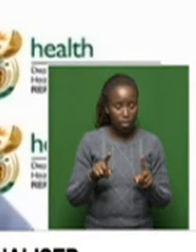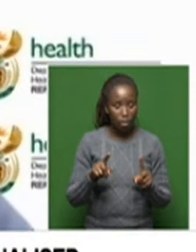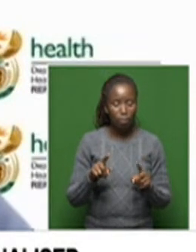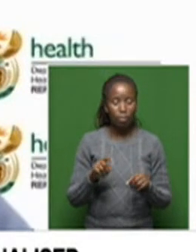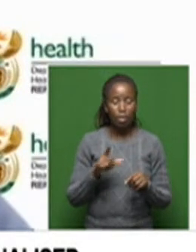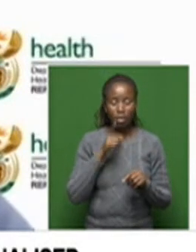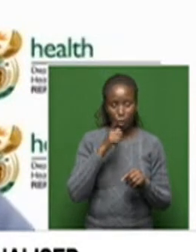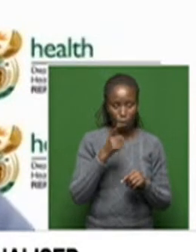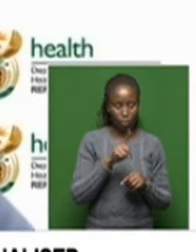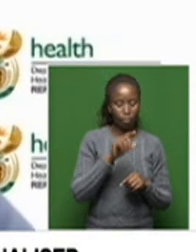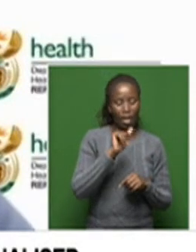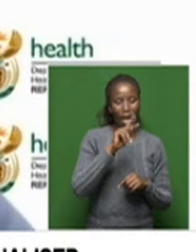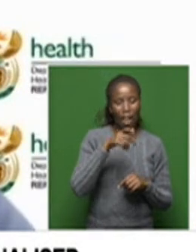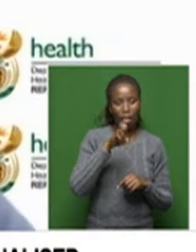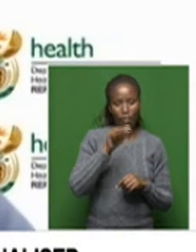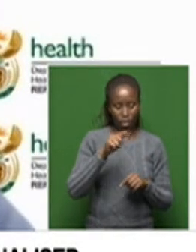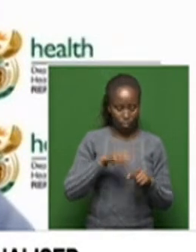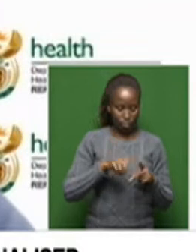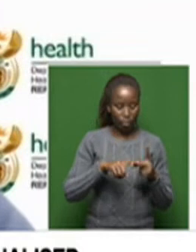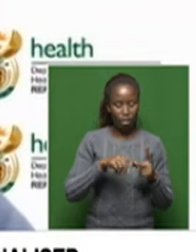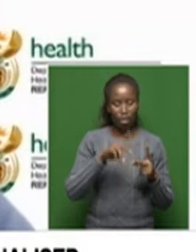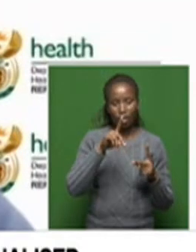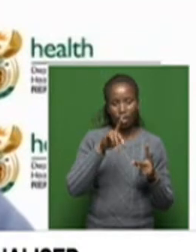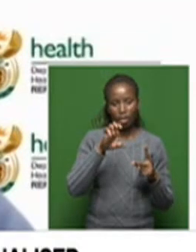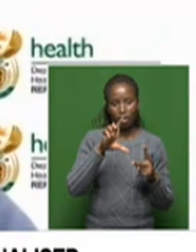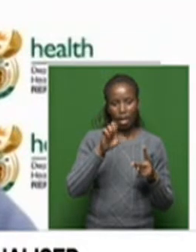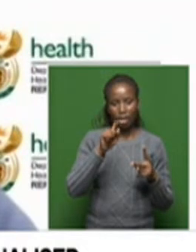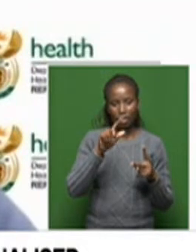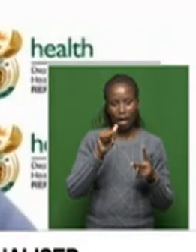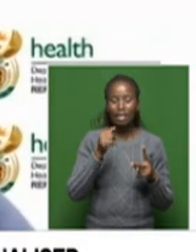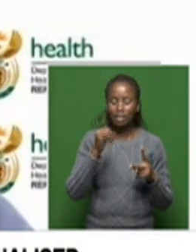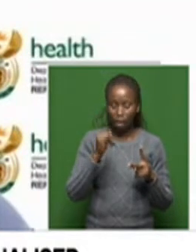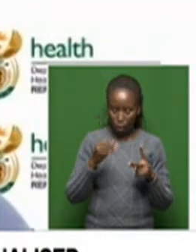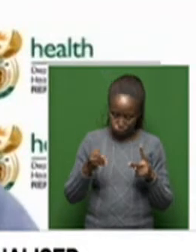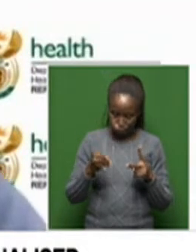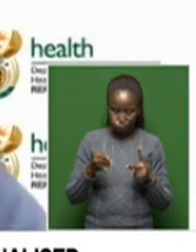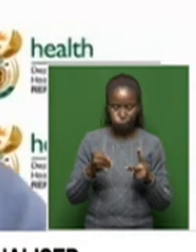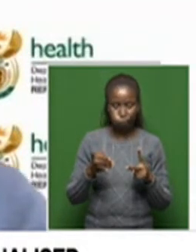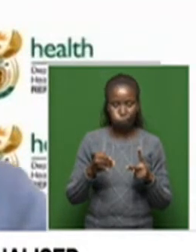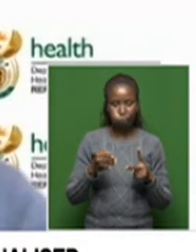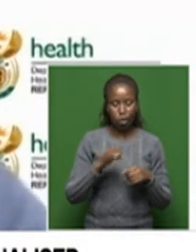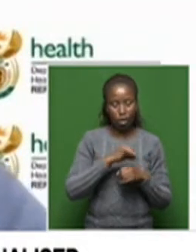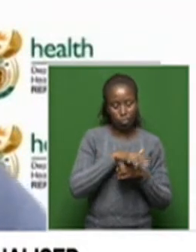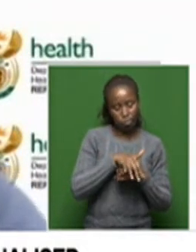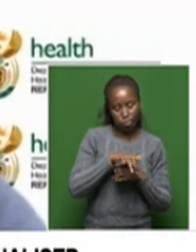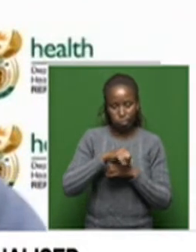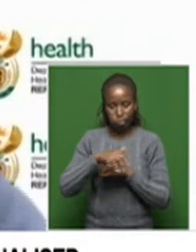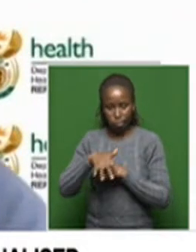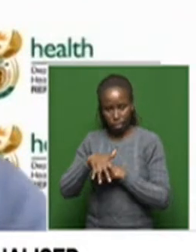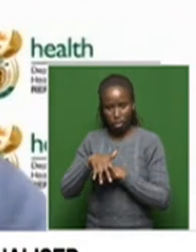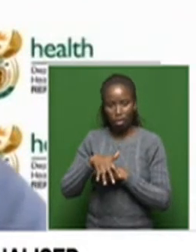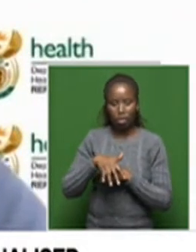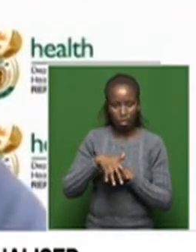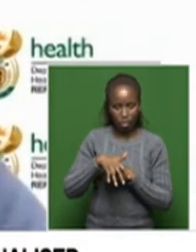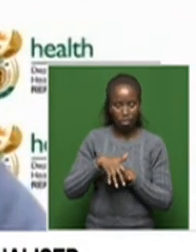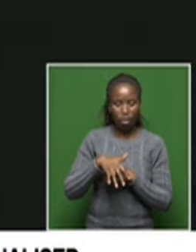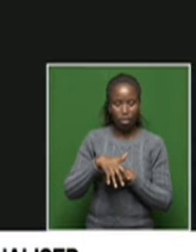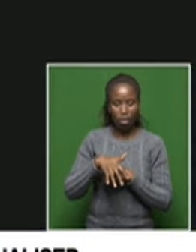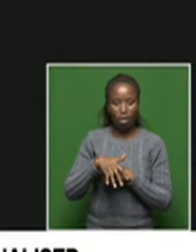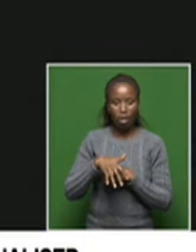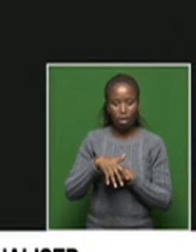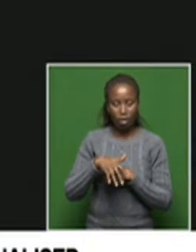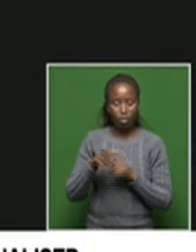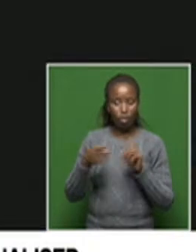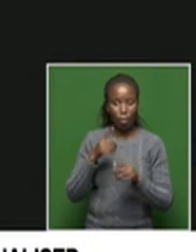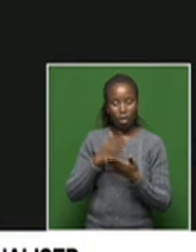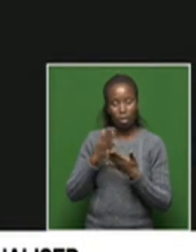the delta variants are still there, the alpha being the original one and the delta, the one that was initially discovered in India.